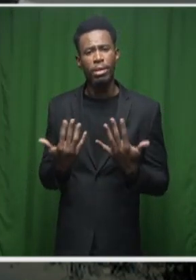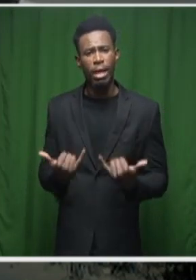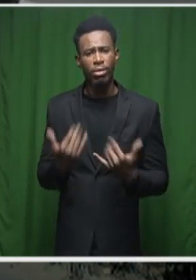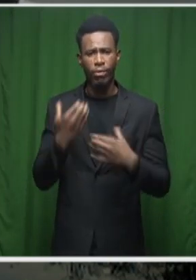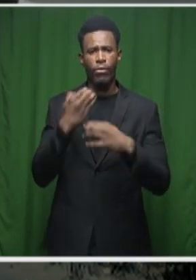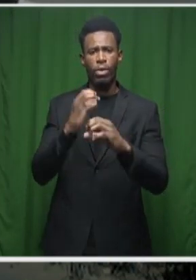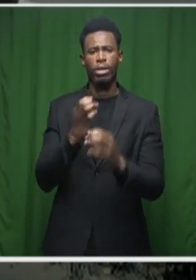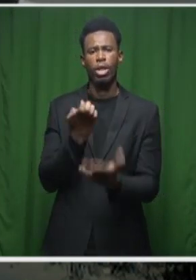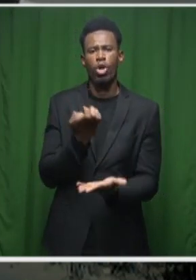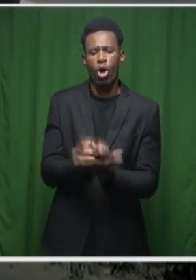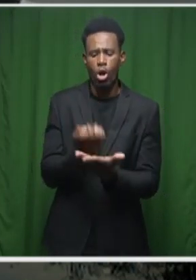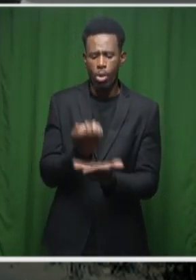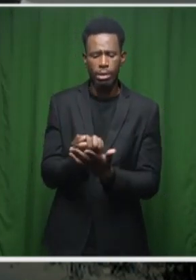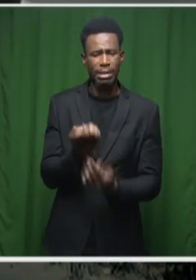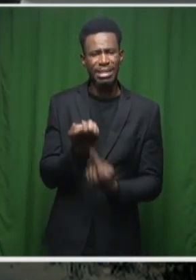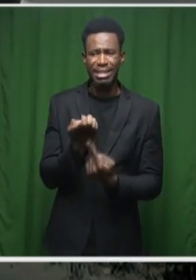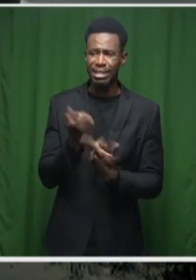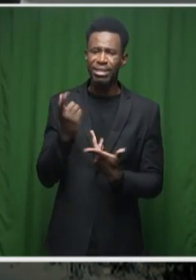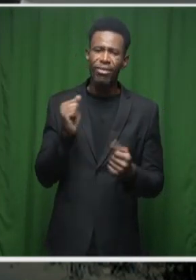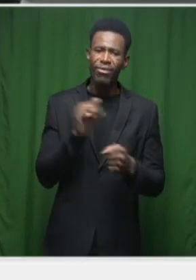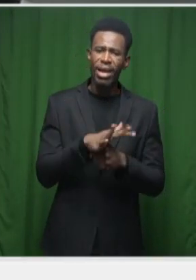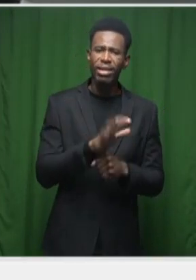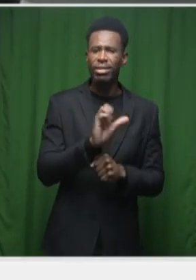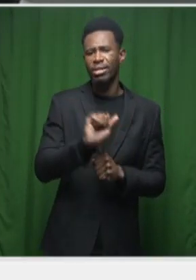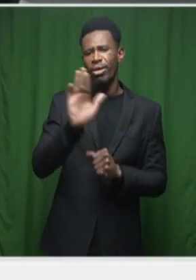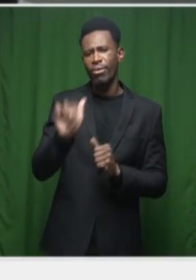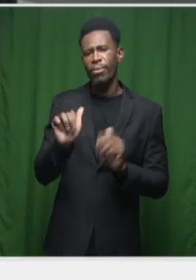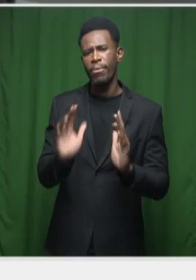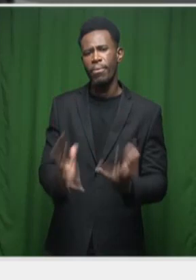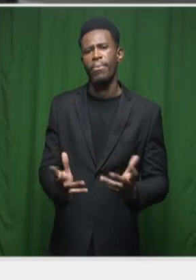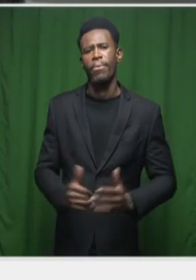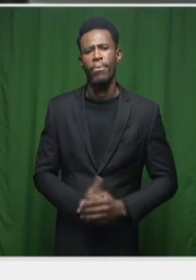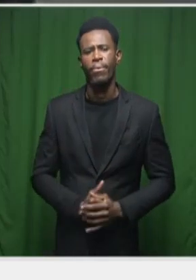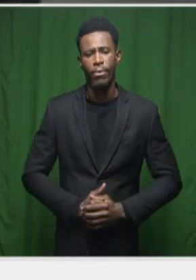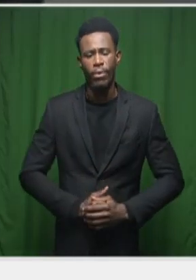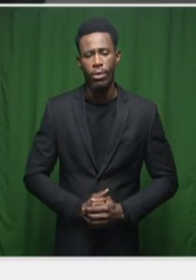economically the ramifications for South Africa.